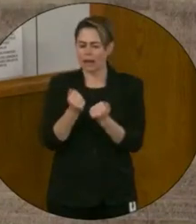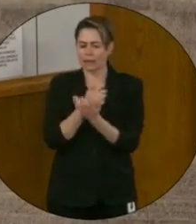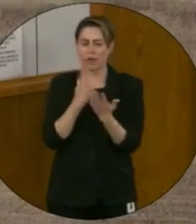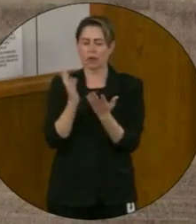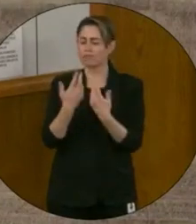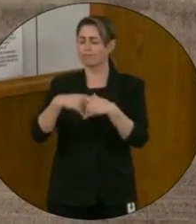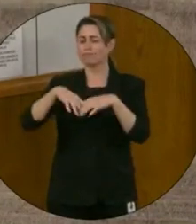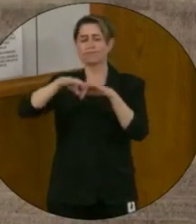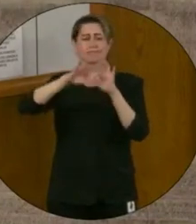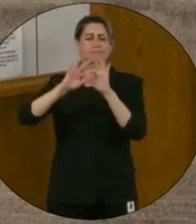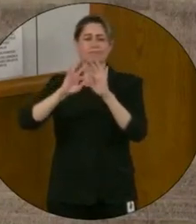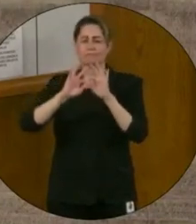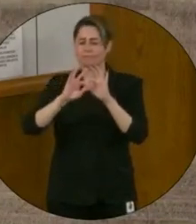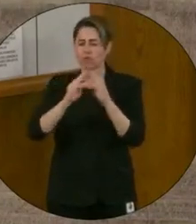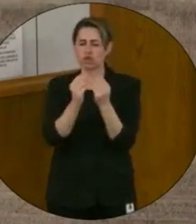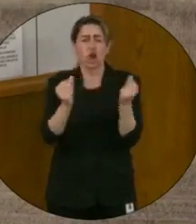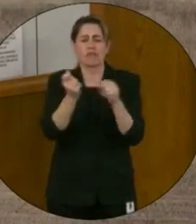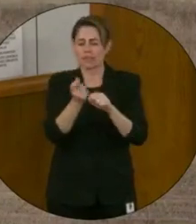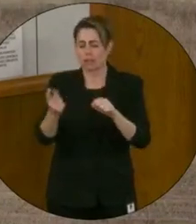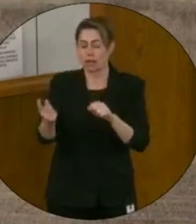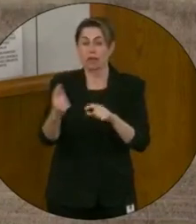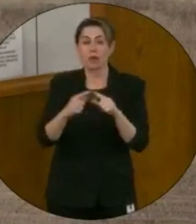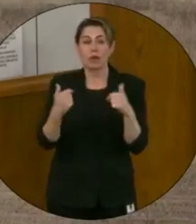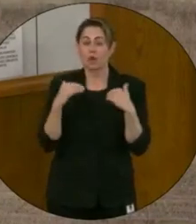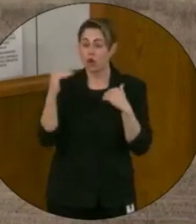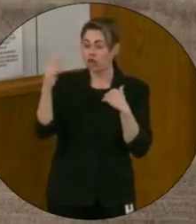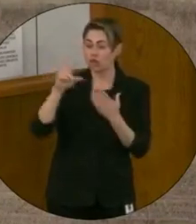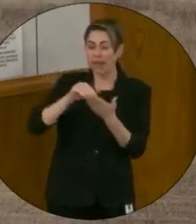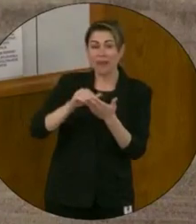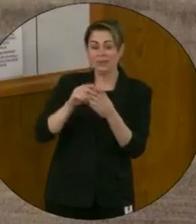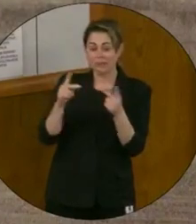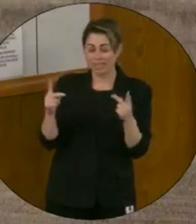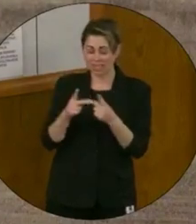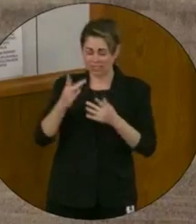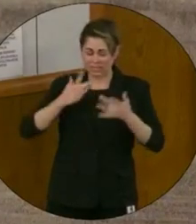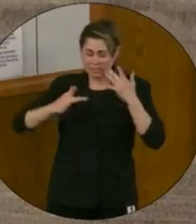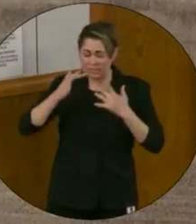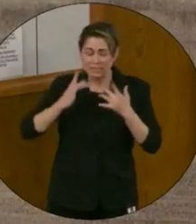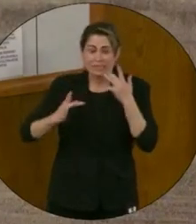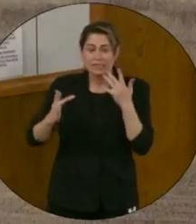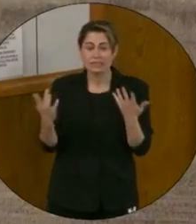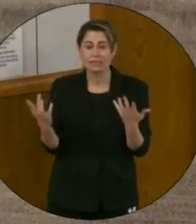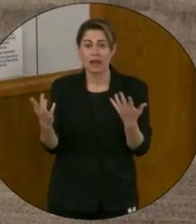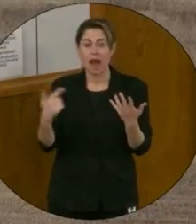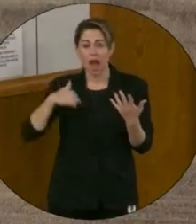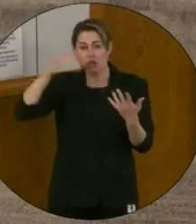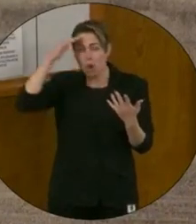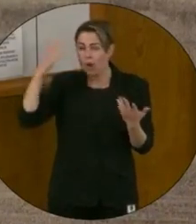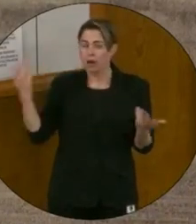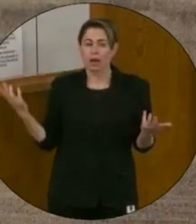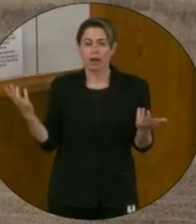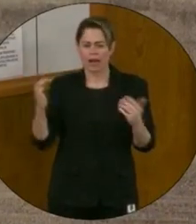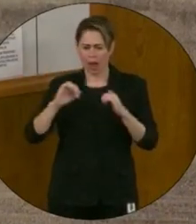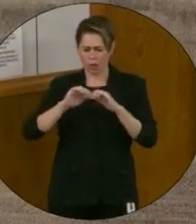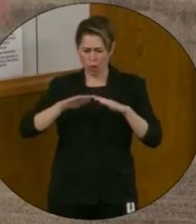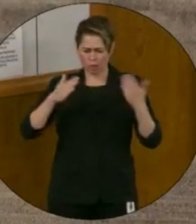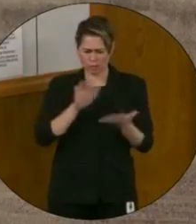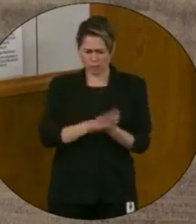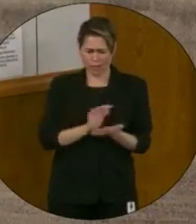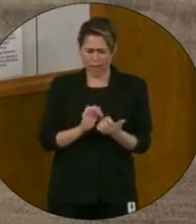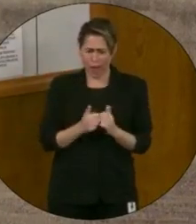together next year. We are over 2,000 positions short. I know it, you know it, God in heaven knows it. How are we going to open a school